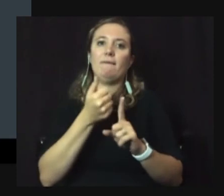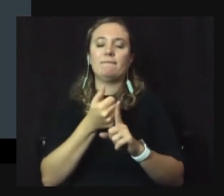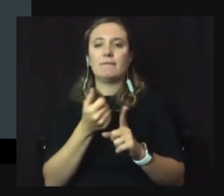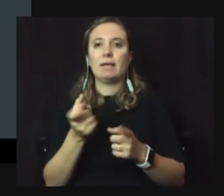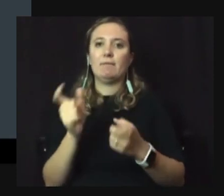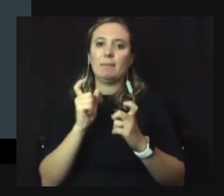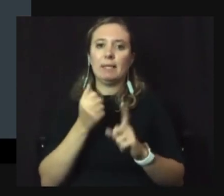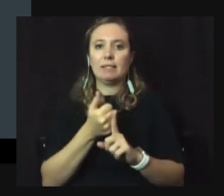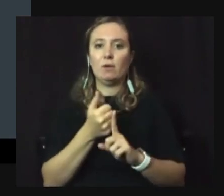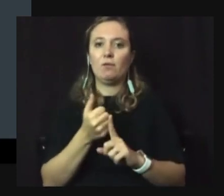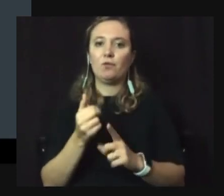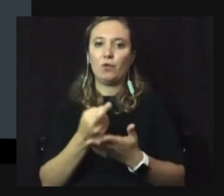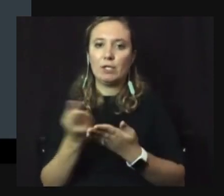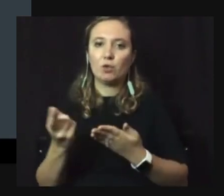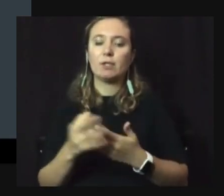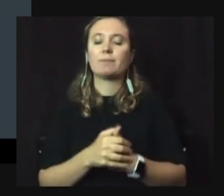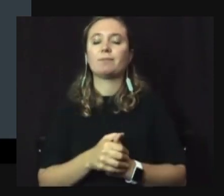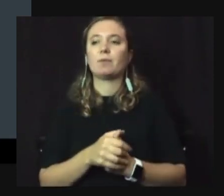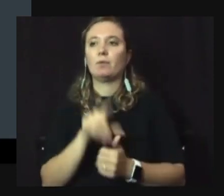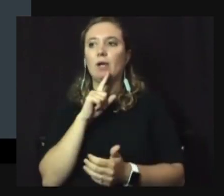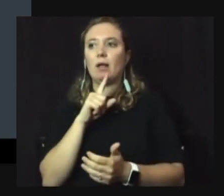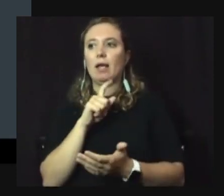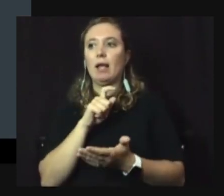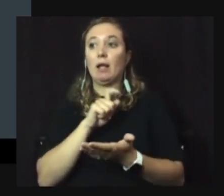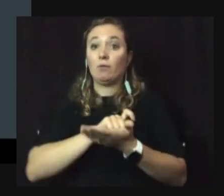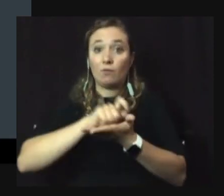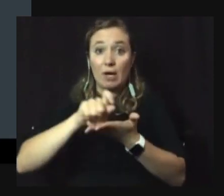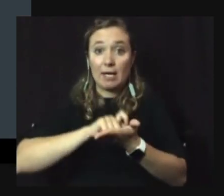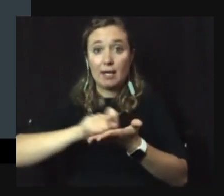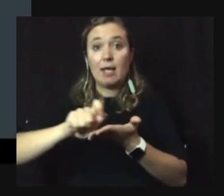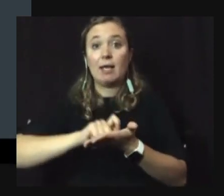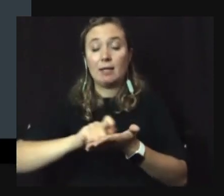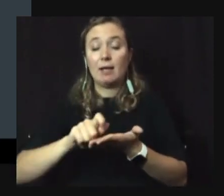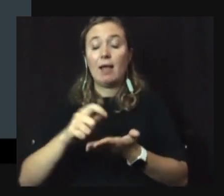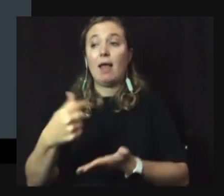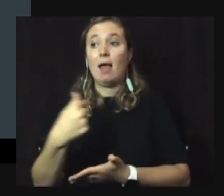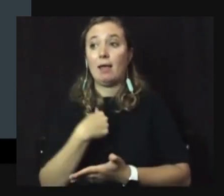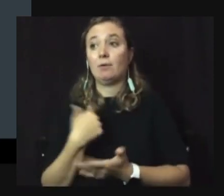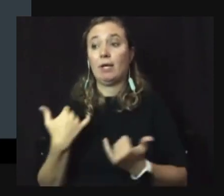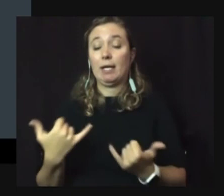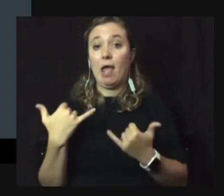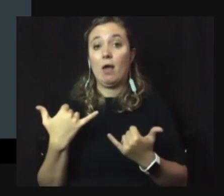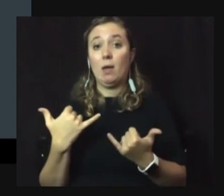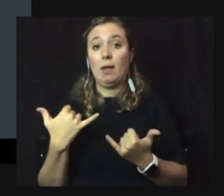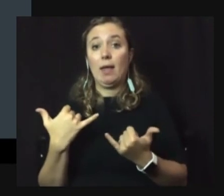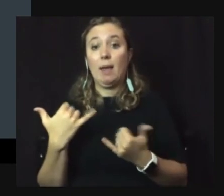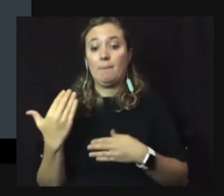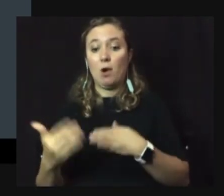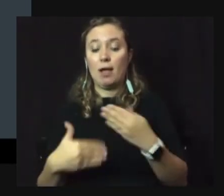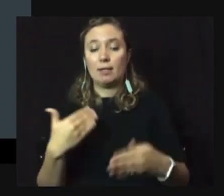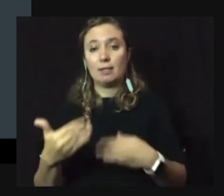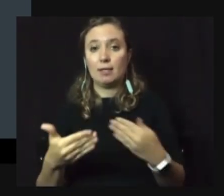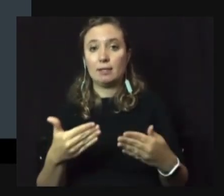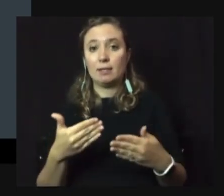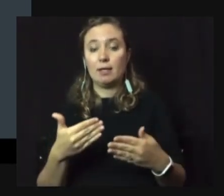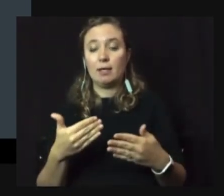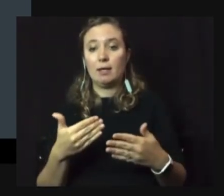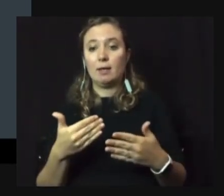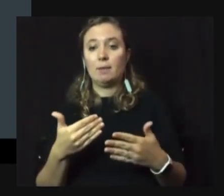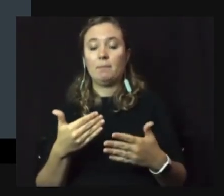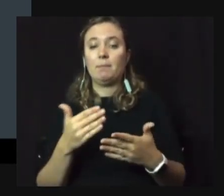again, writing it down. I am in the process of reclaiming my authentic means